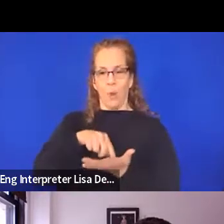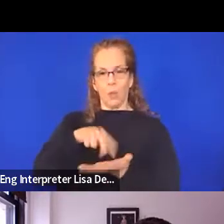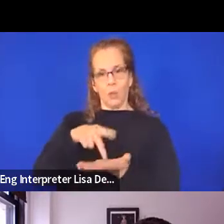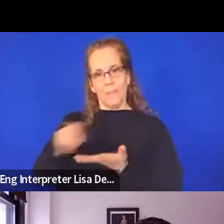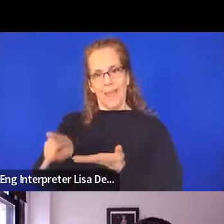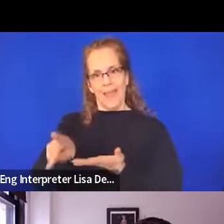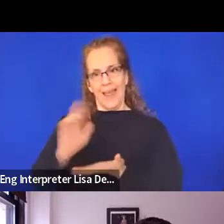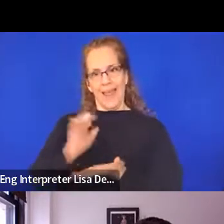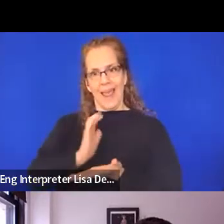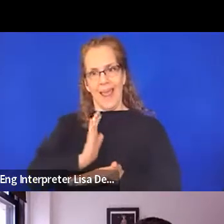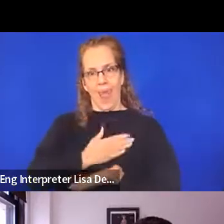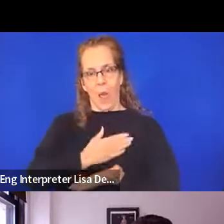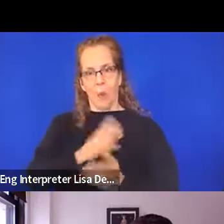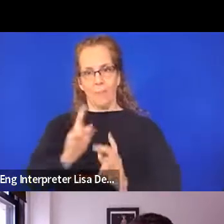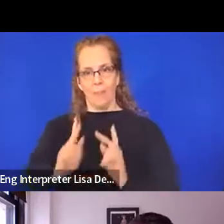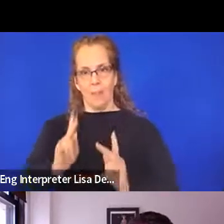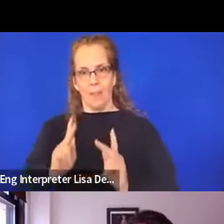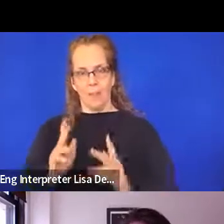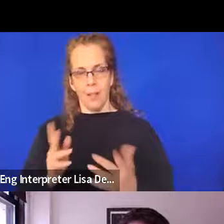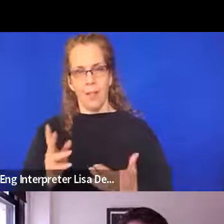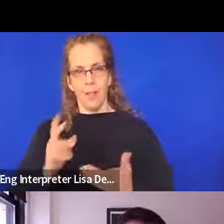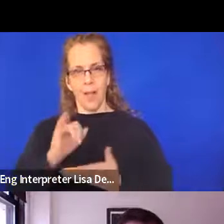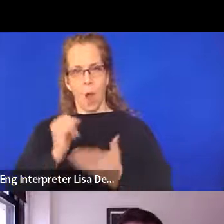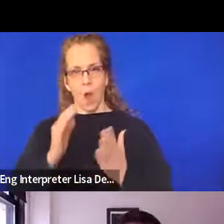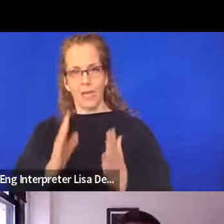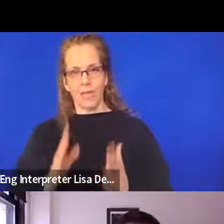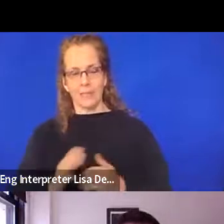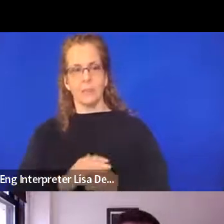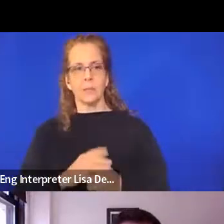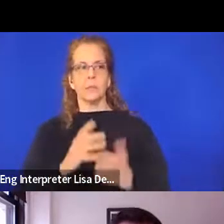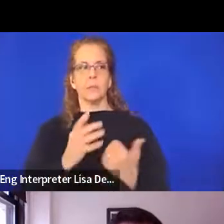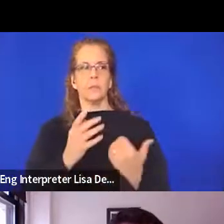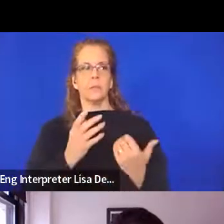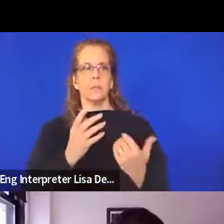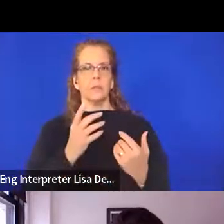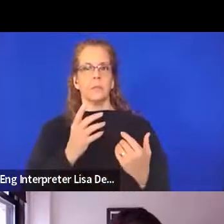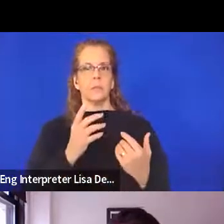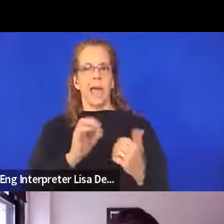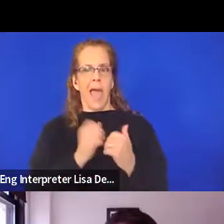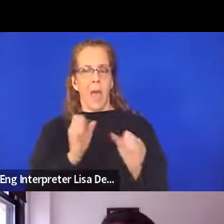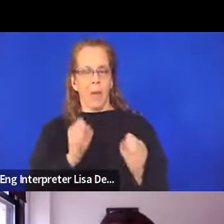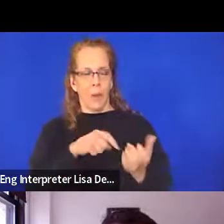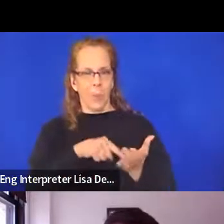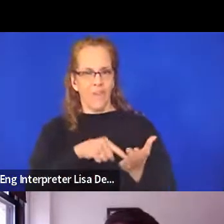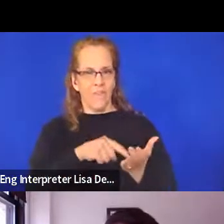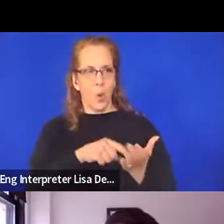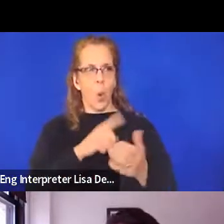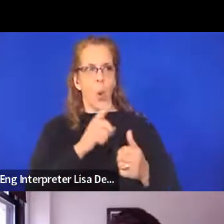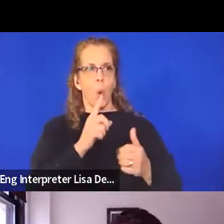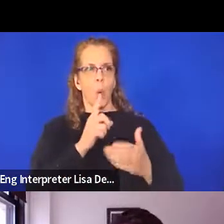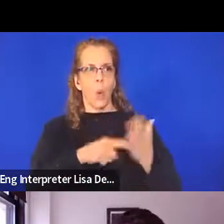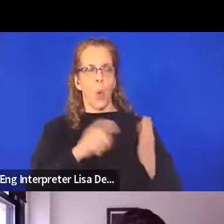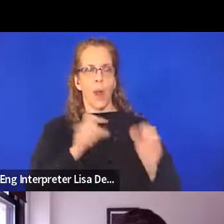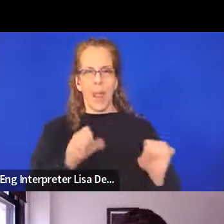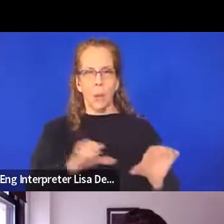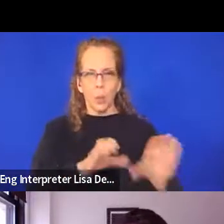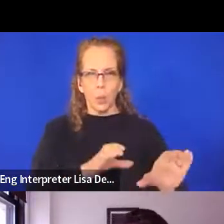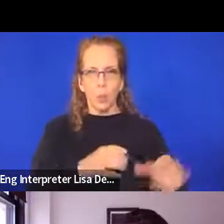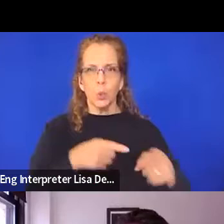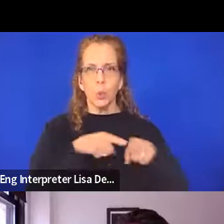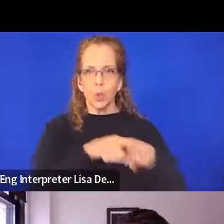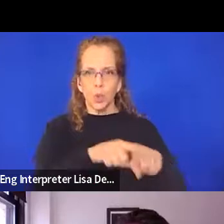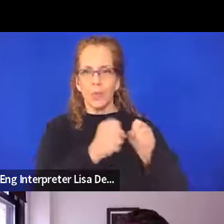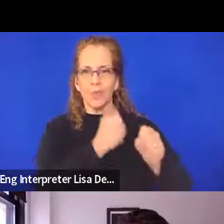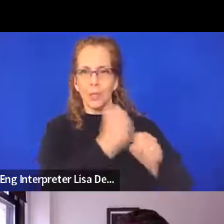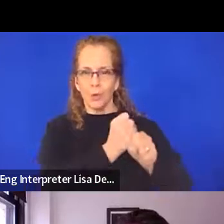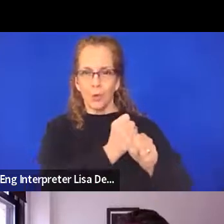is how much we need to pay our artists, and what kind of season can we afford to do? How can we pick from this menu of performance structures